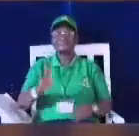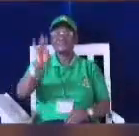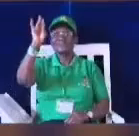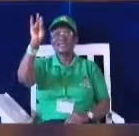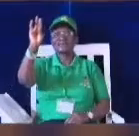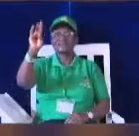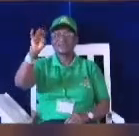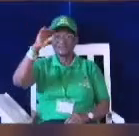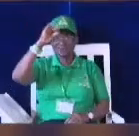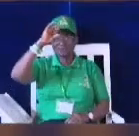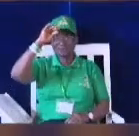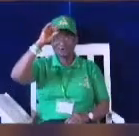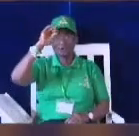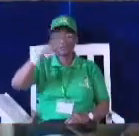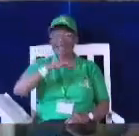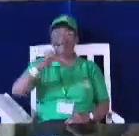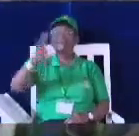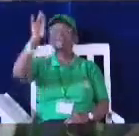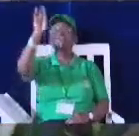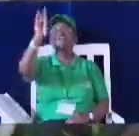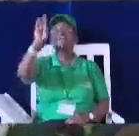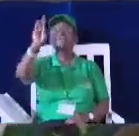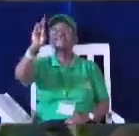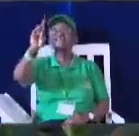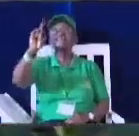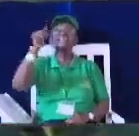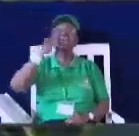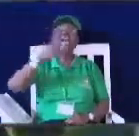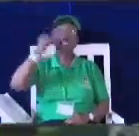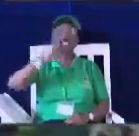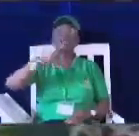Seven boys and seven girls.